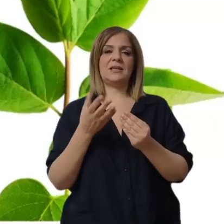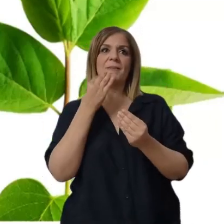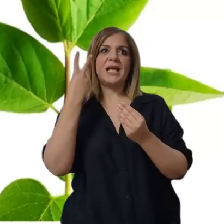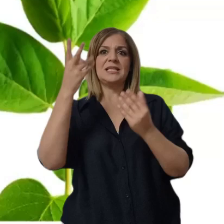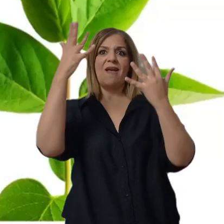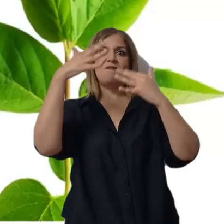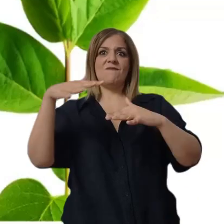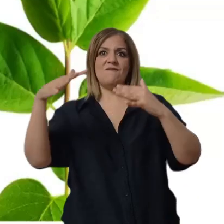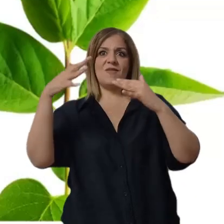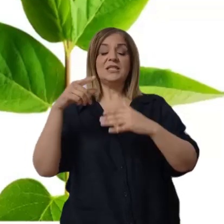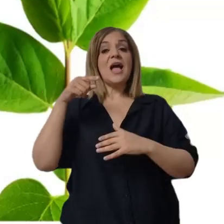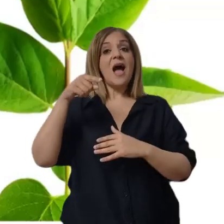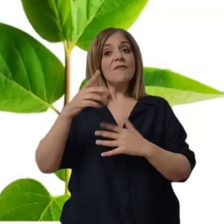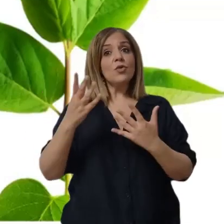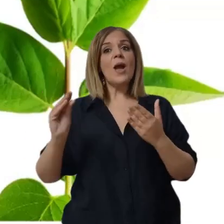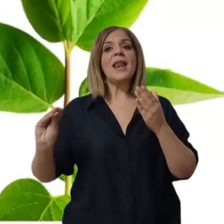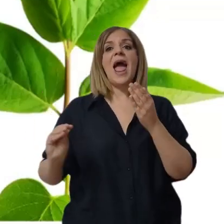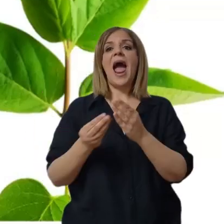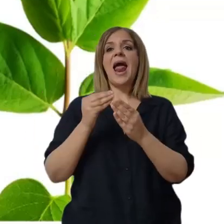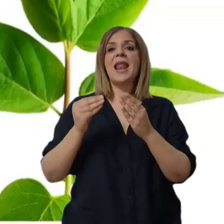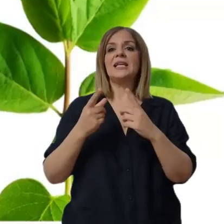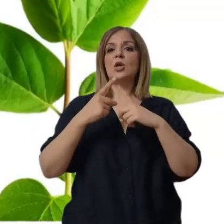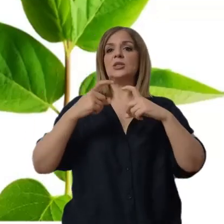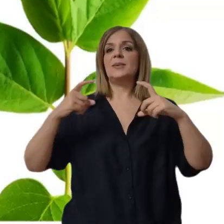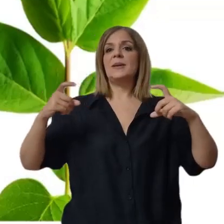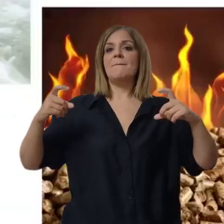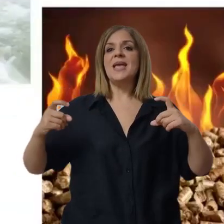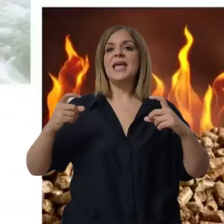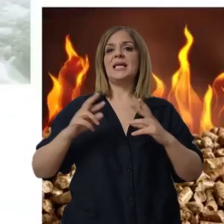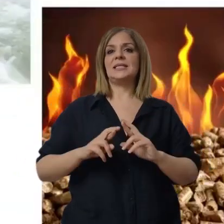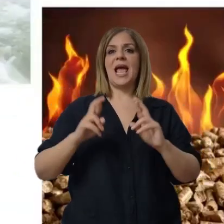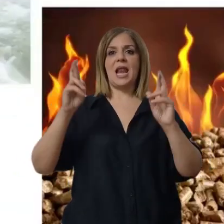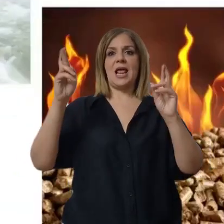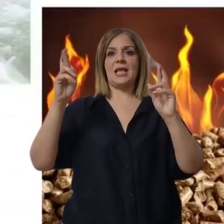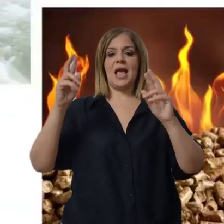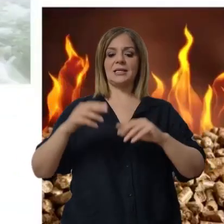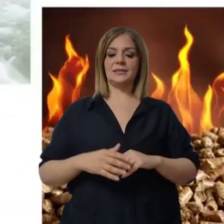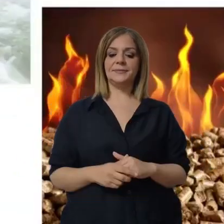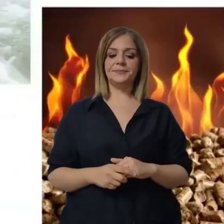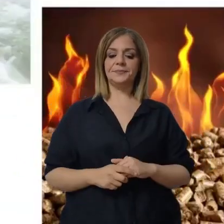are renewable energy sources.